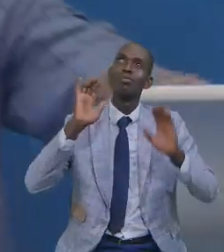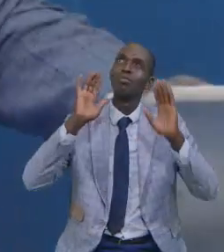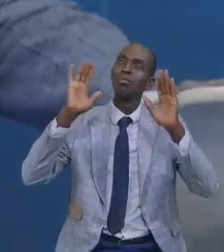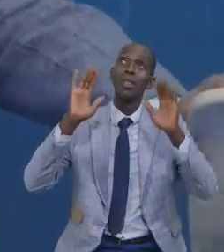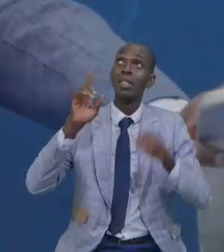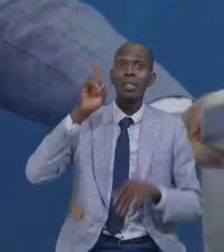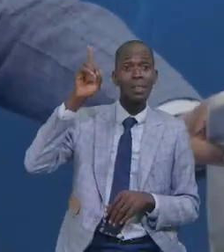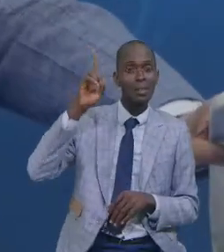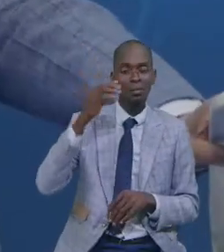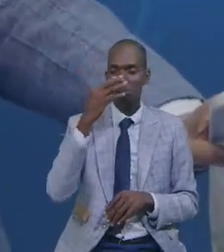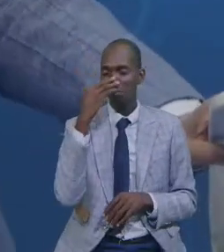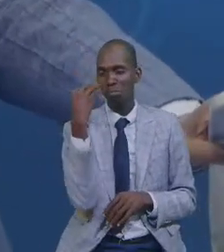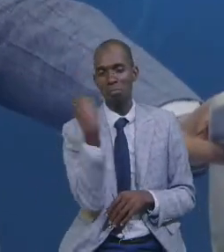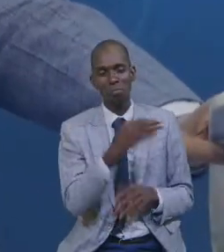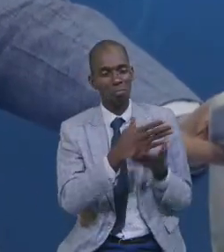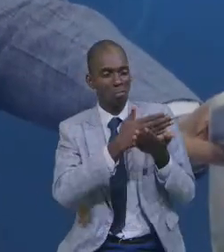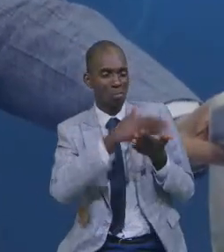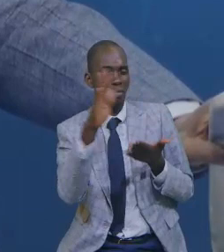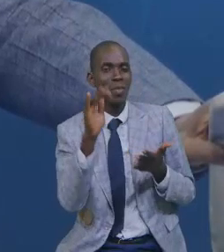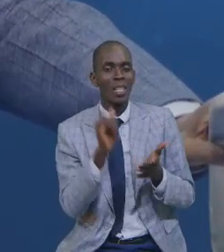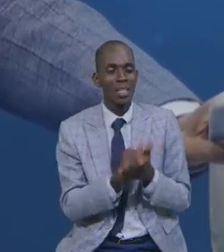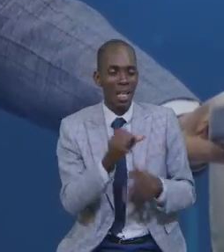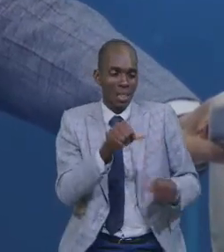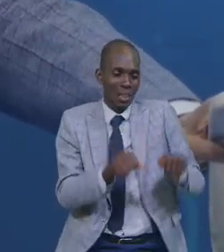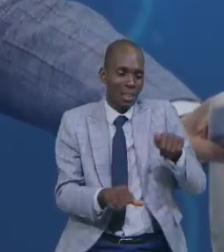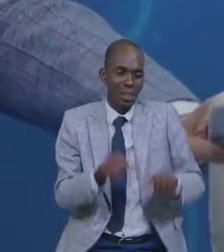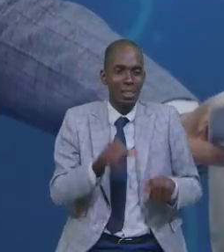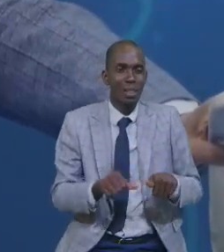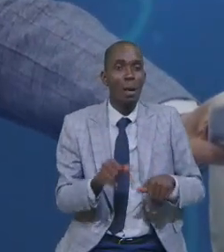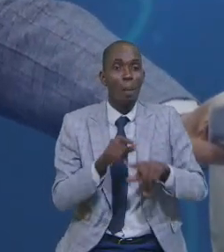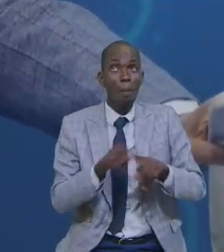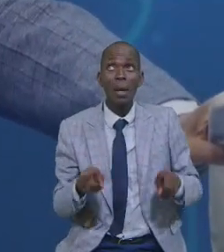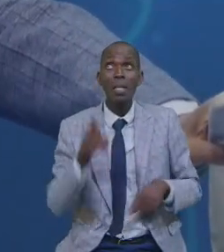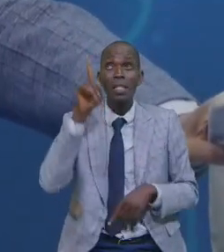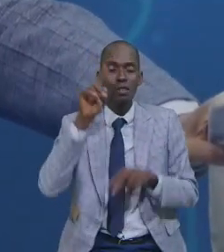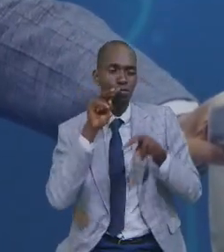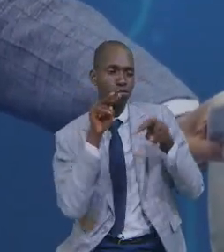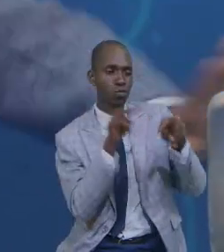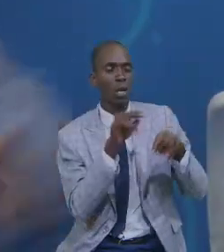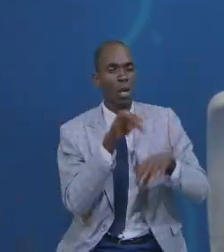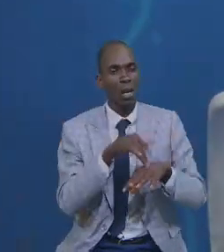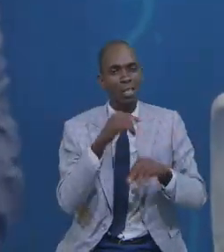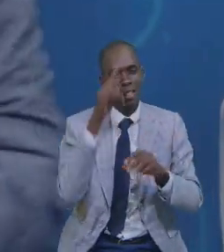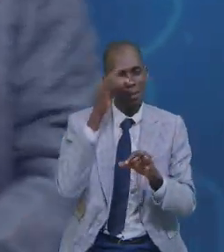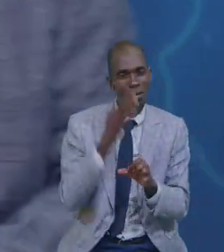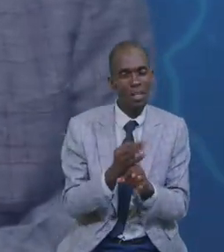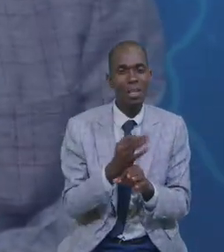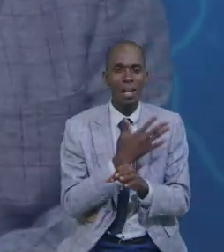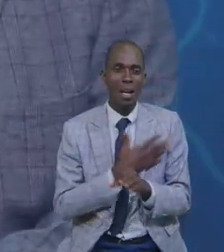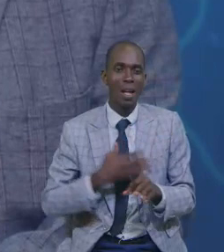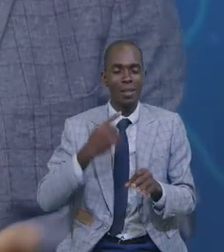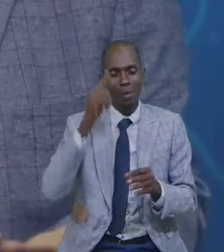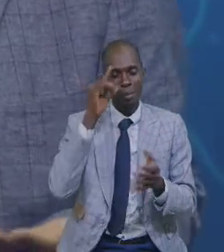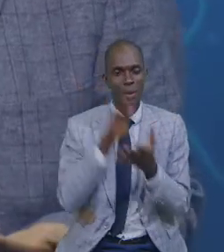overlooked that unbelief underneath. He looked at the faith and the belief that he